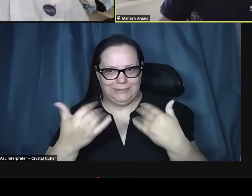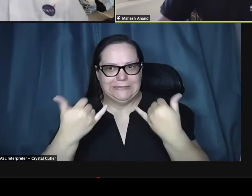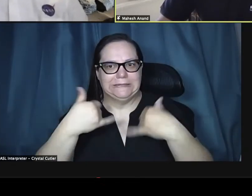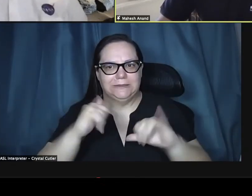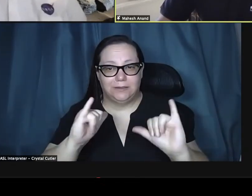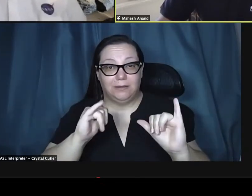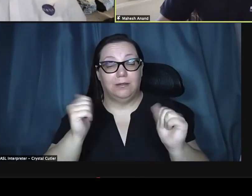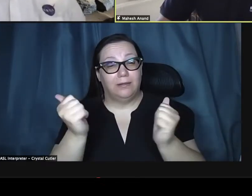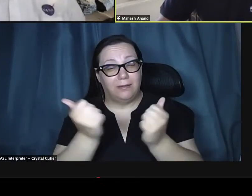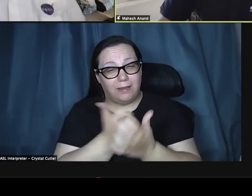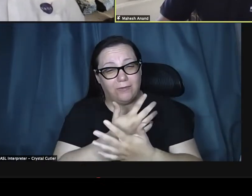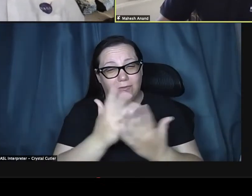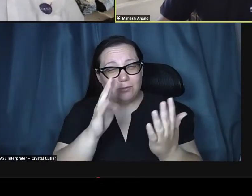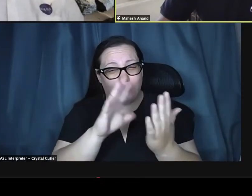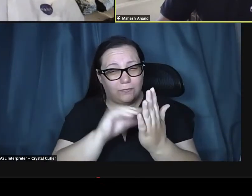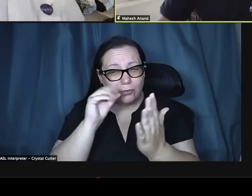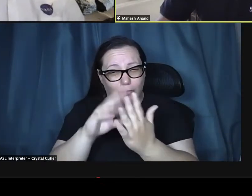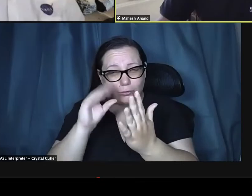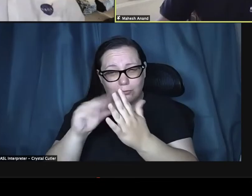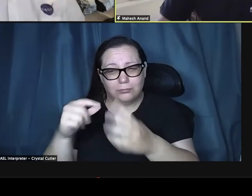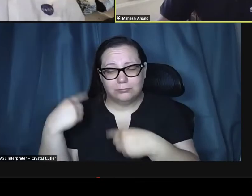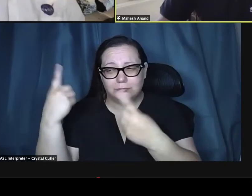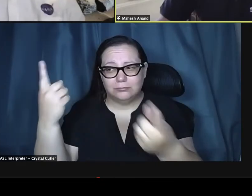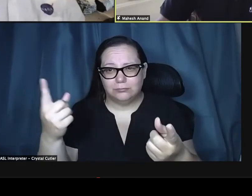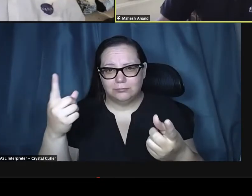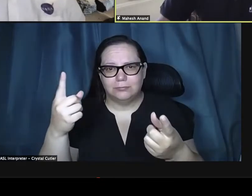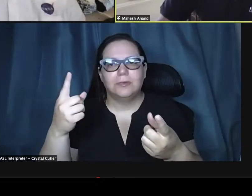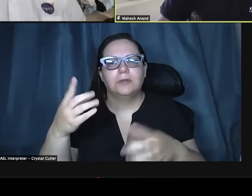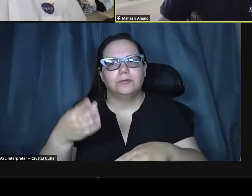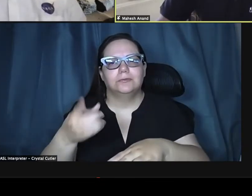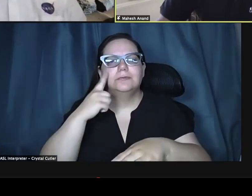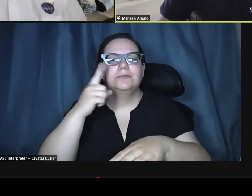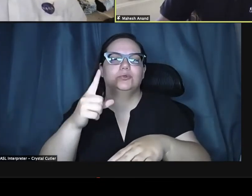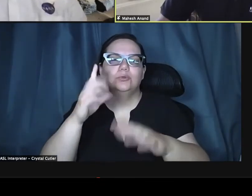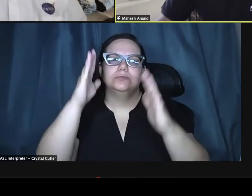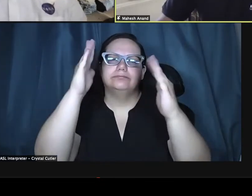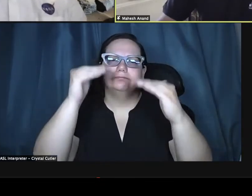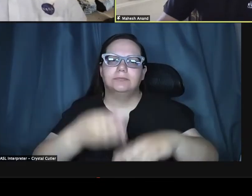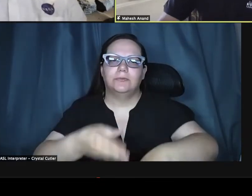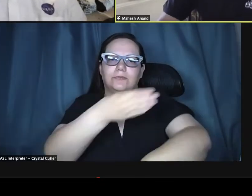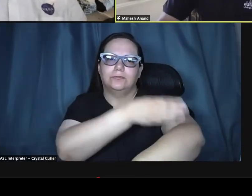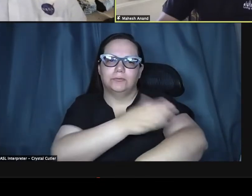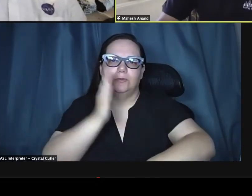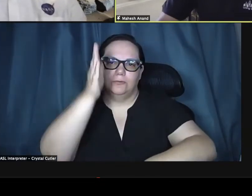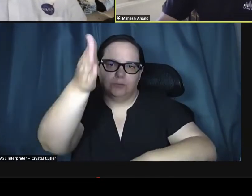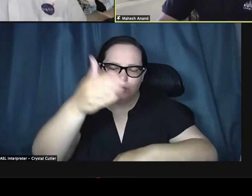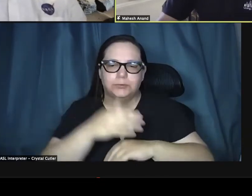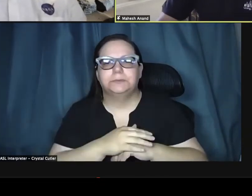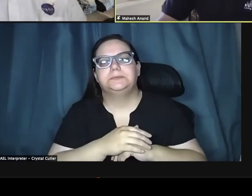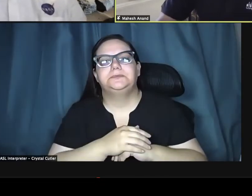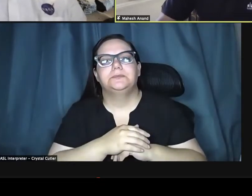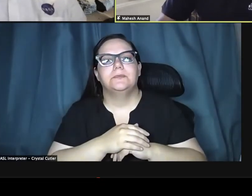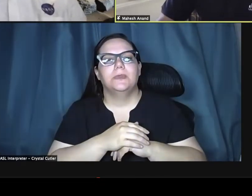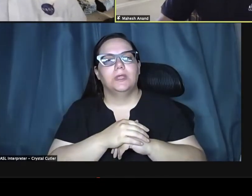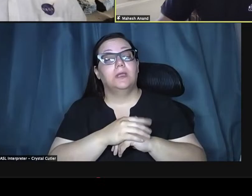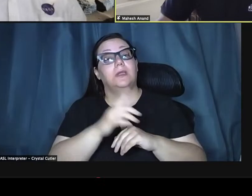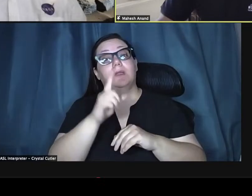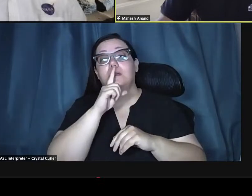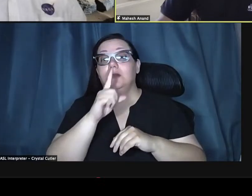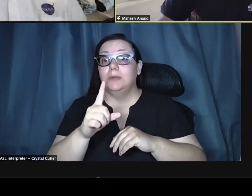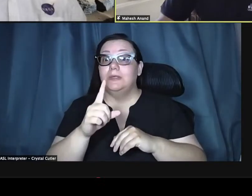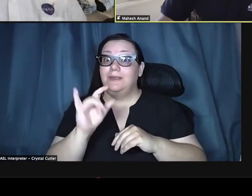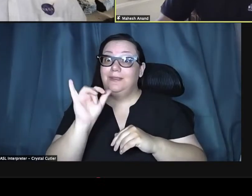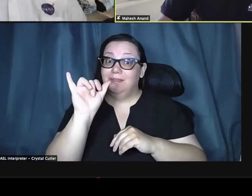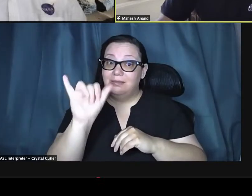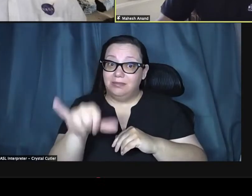lessons that we are learning through this conference to make it even better in future years. So I think with that, I would like to